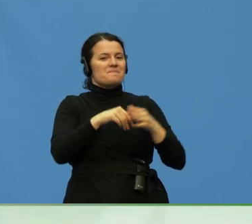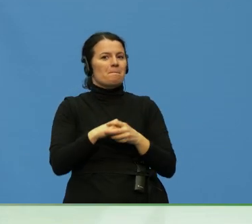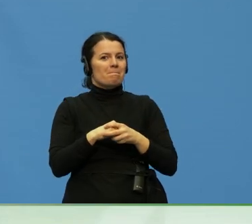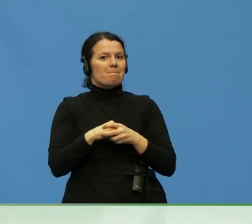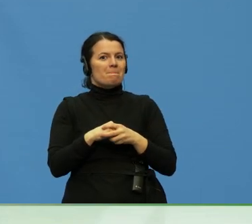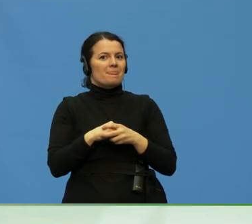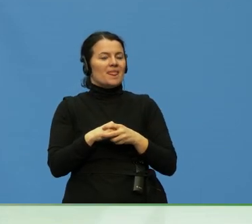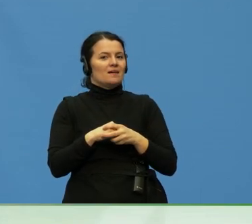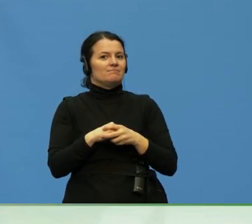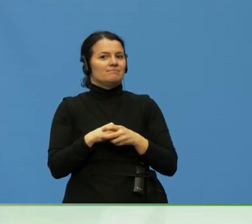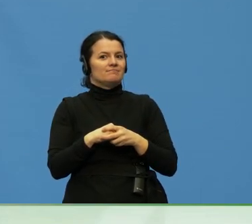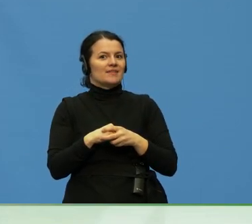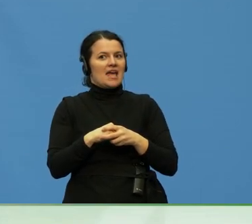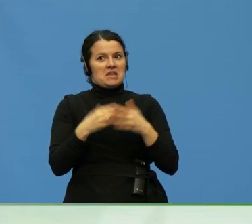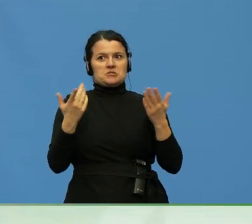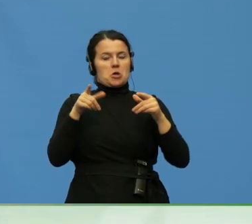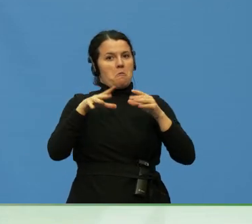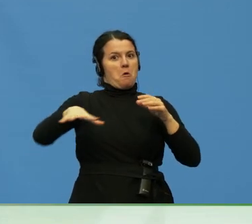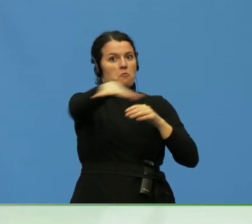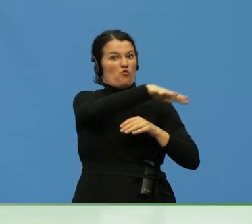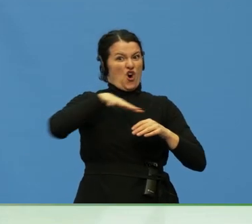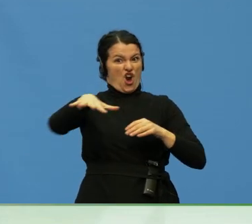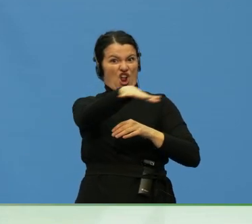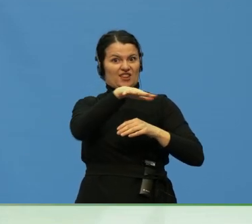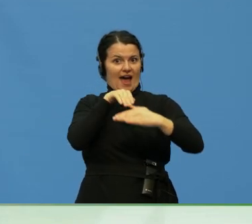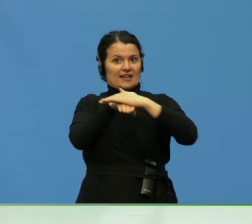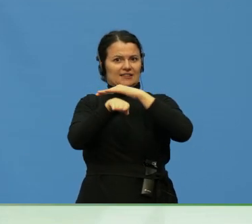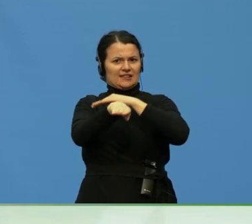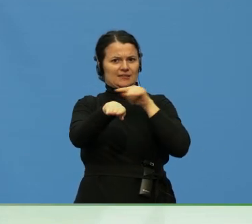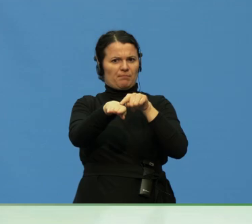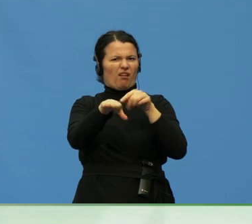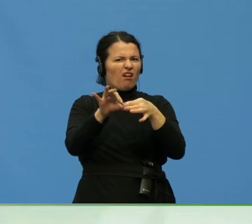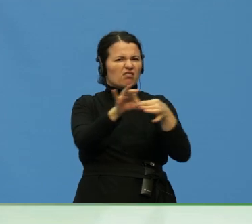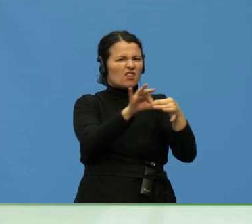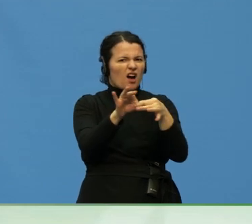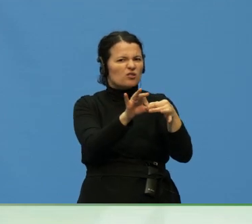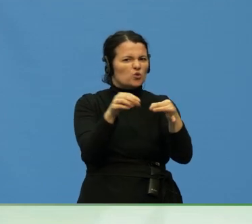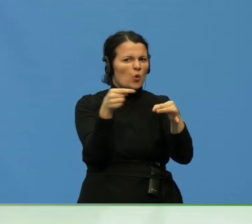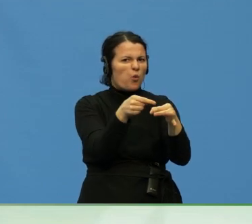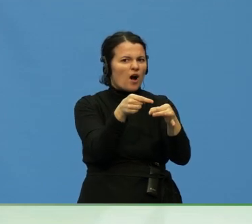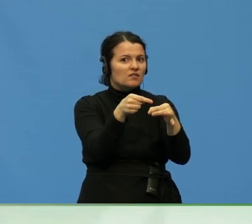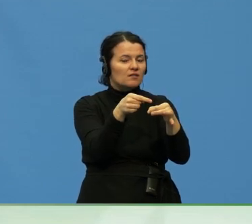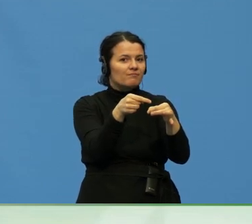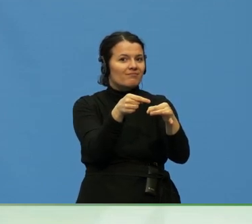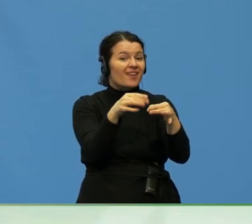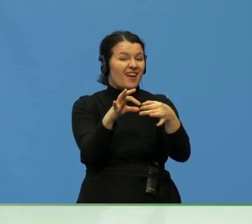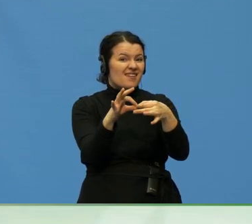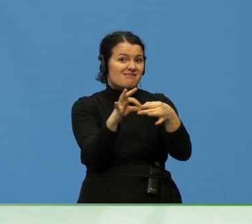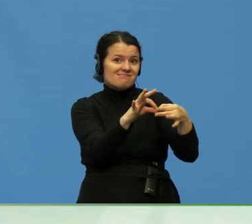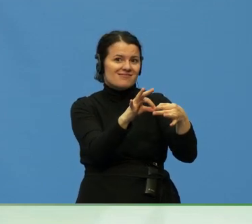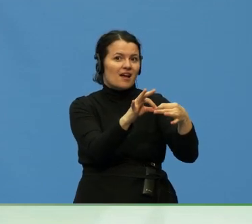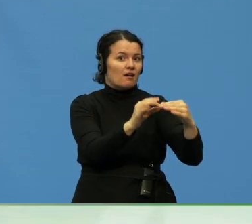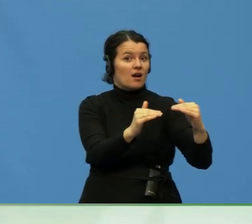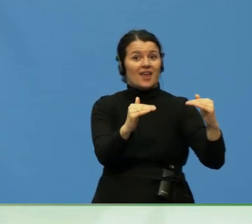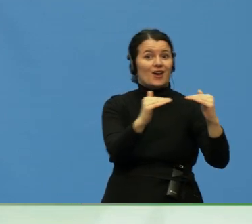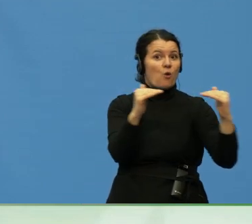close sister, or maybe a first cousin, and that is the right to equality